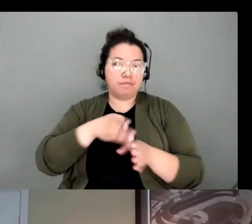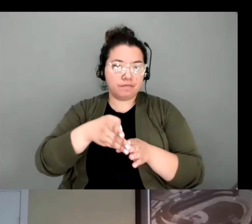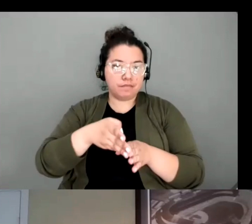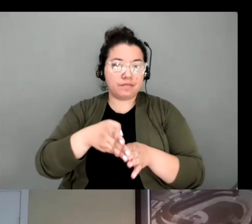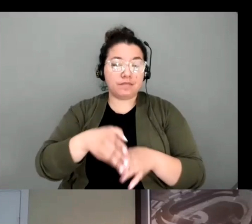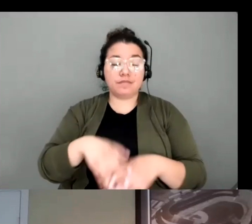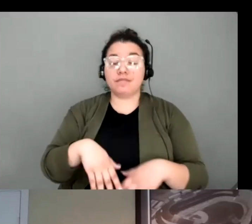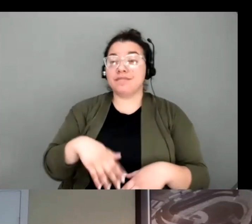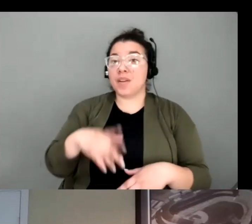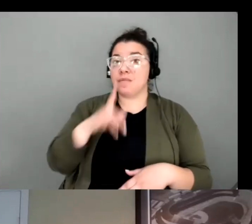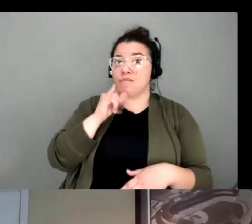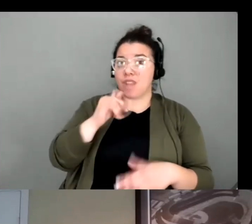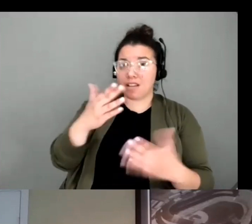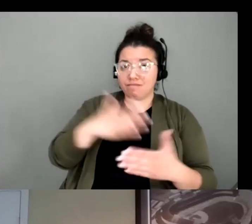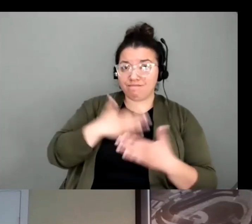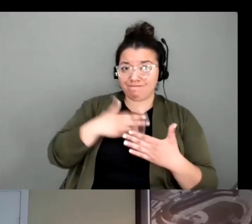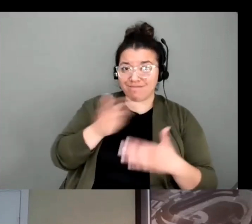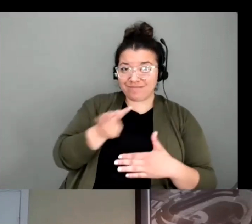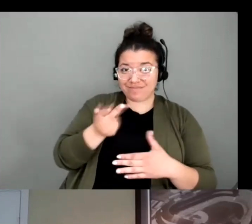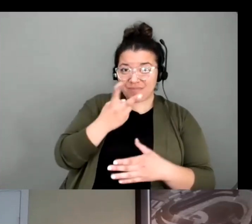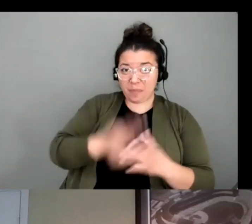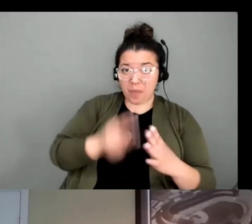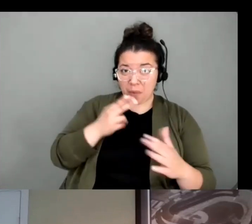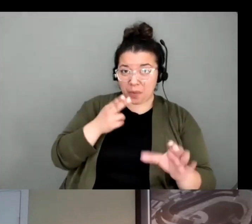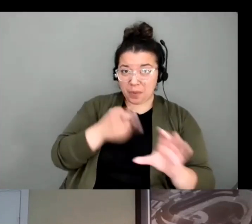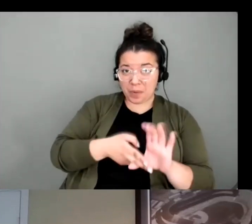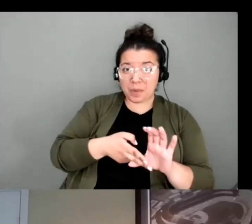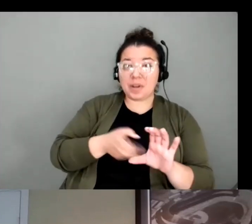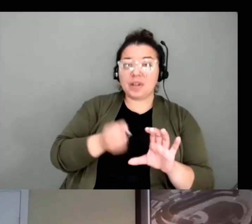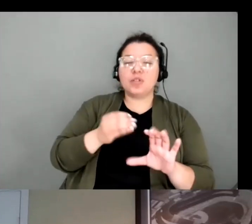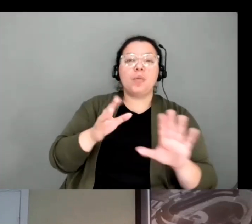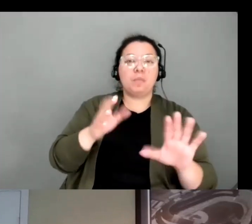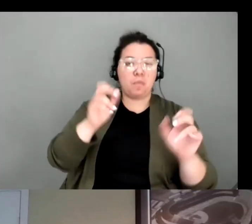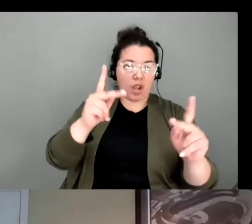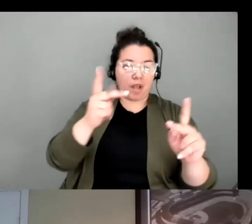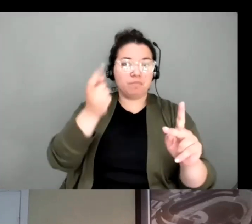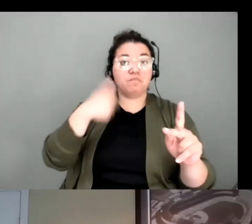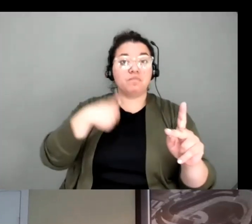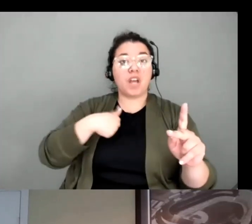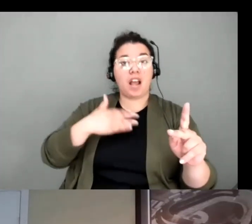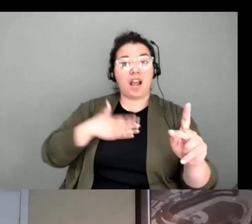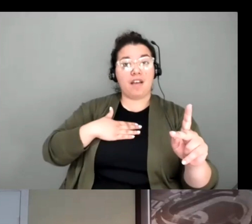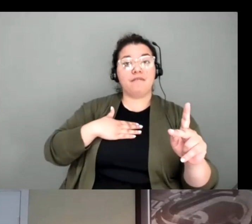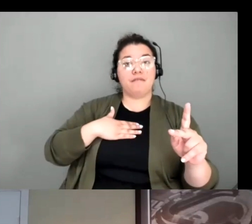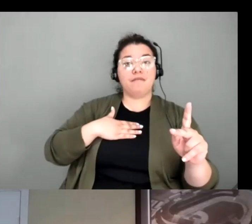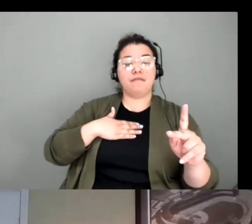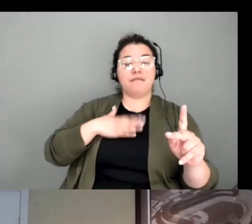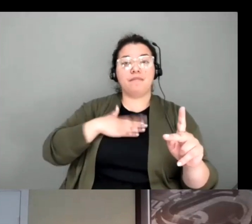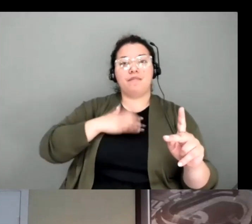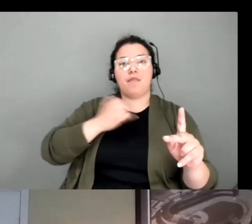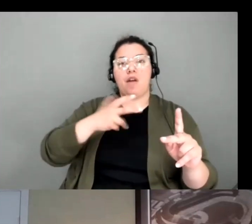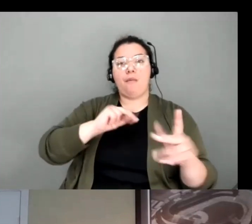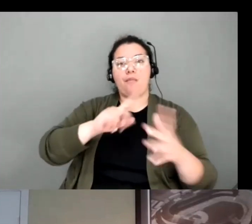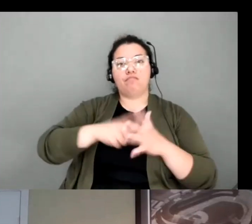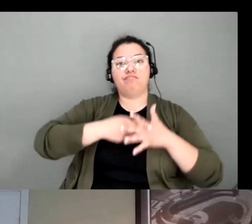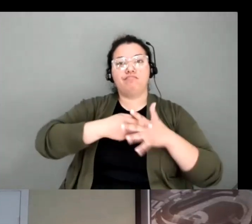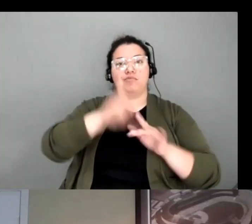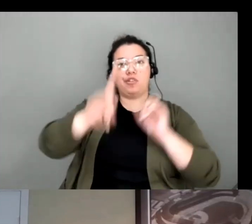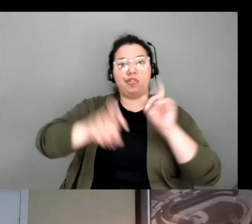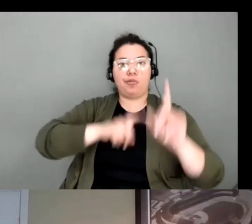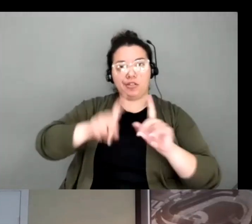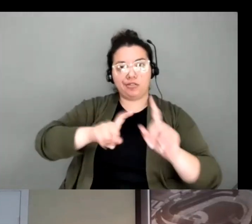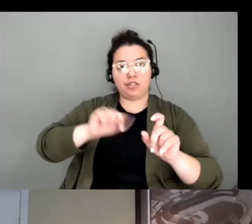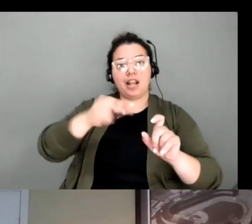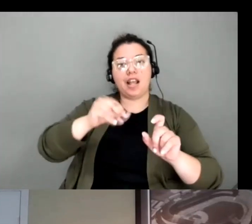first of all, as I have an initial question for both of them. And as I'm doing that, for the teachers and students, please start putting any of your